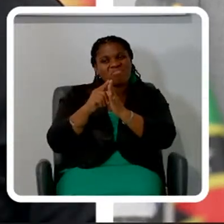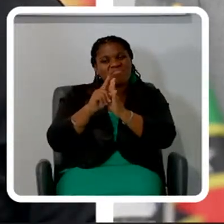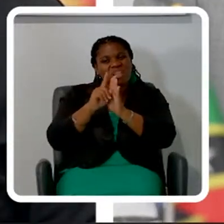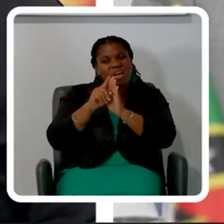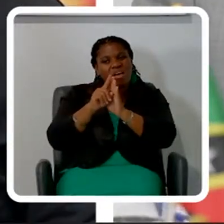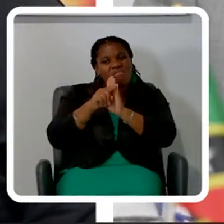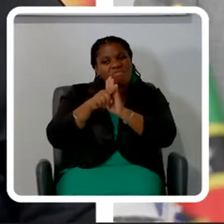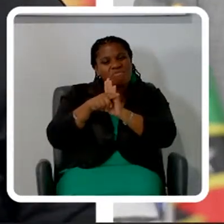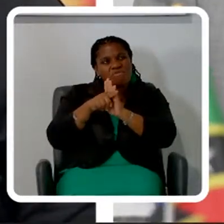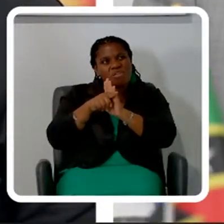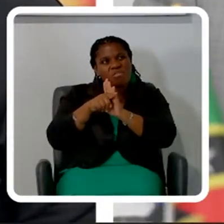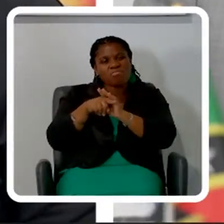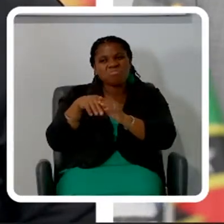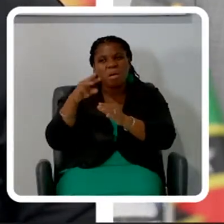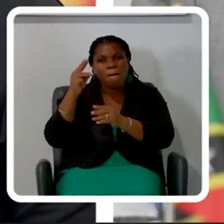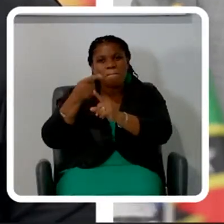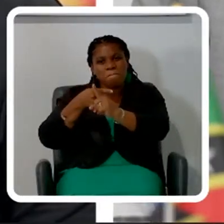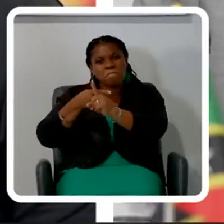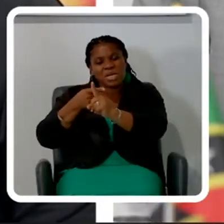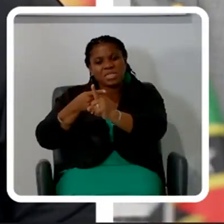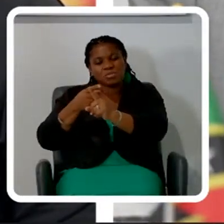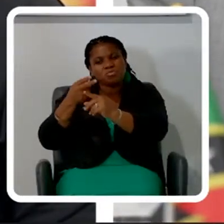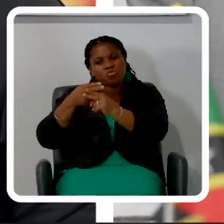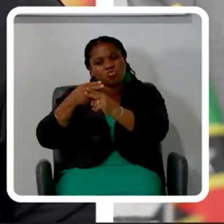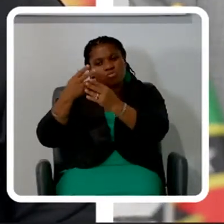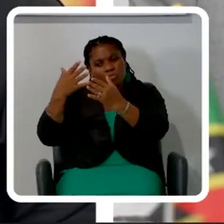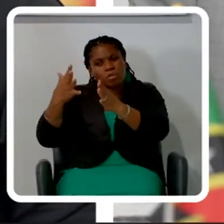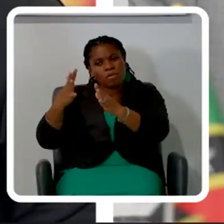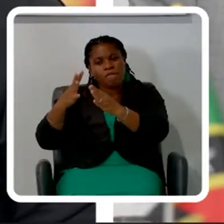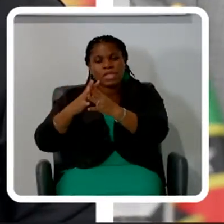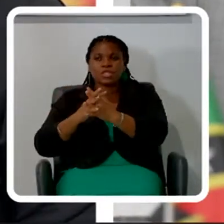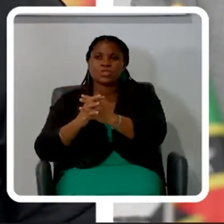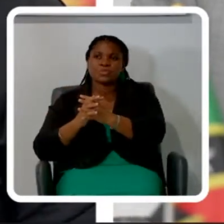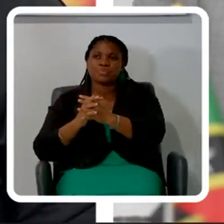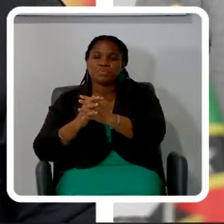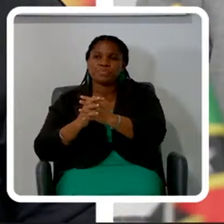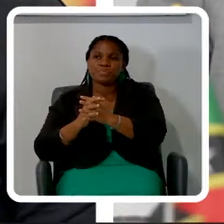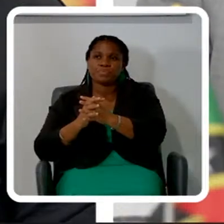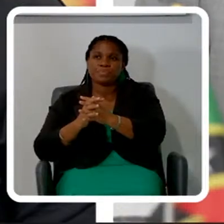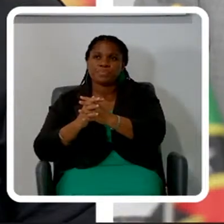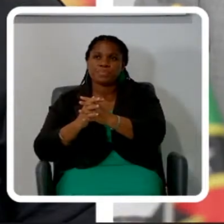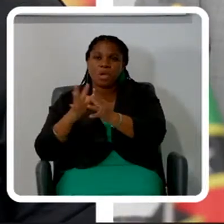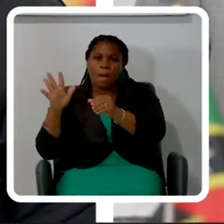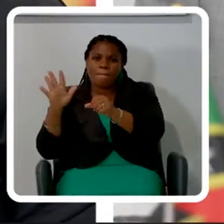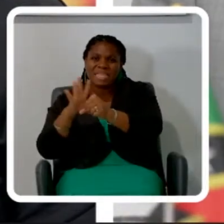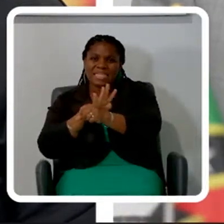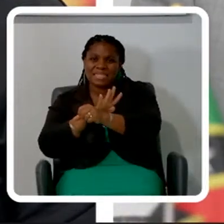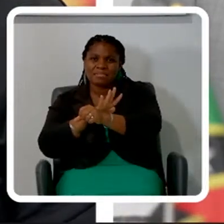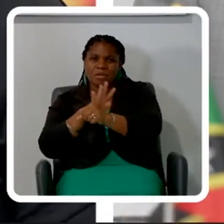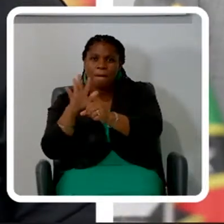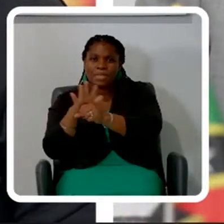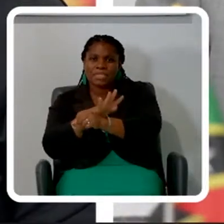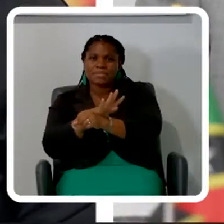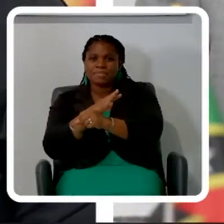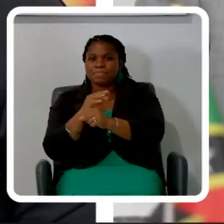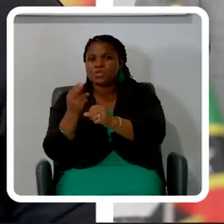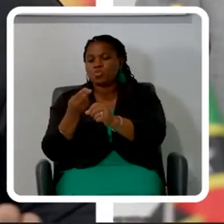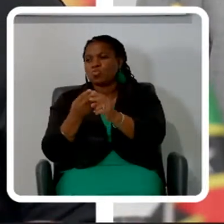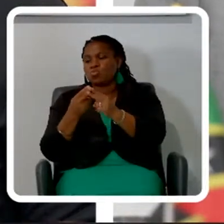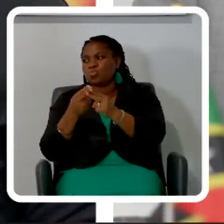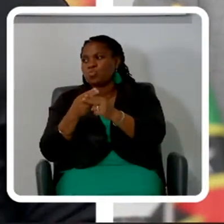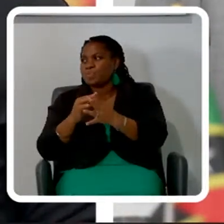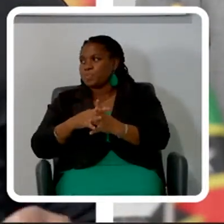the MRI will be installed at JNF. And so that is a significant, significant development. First time,